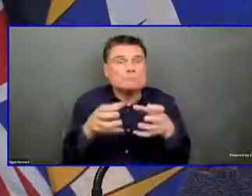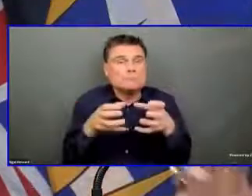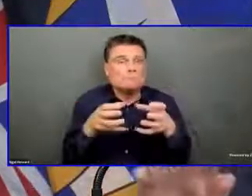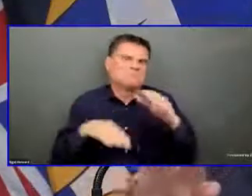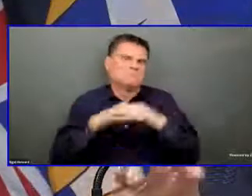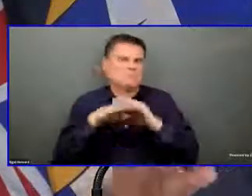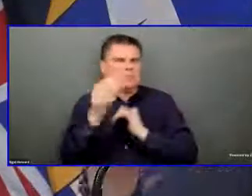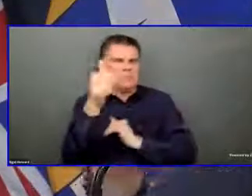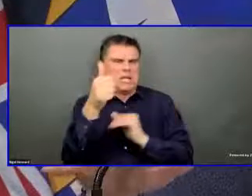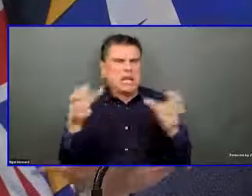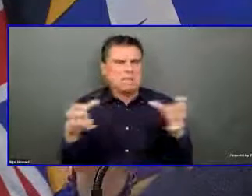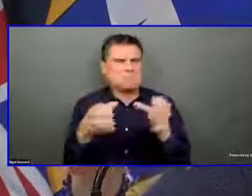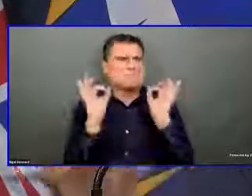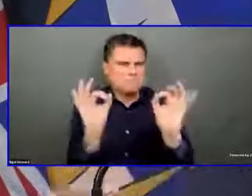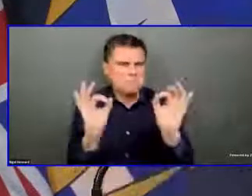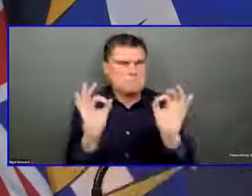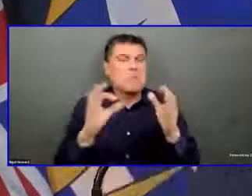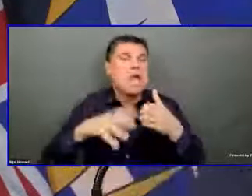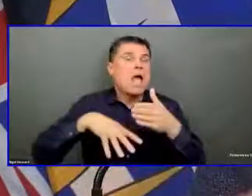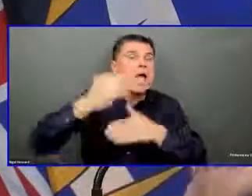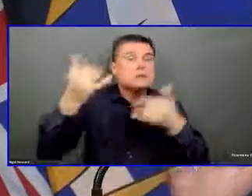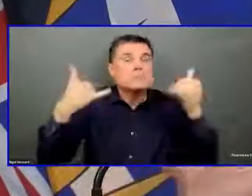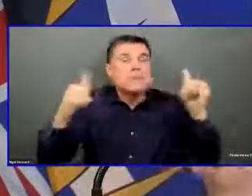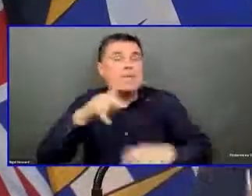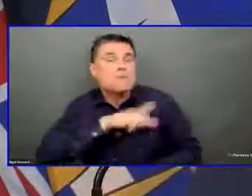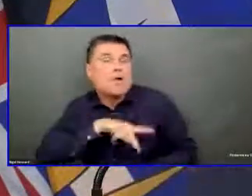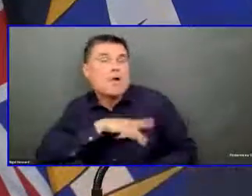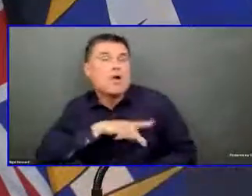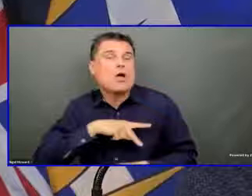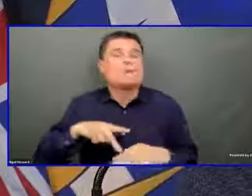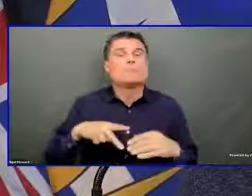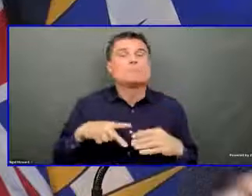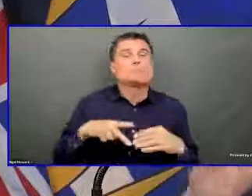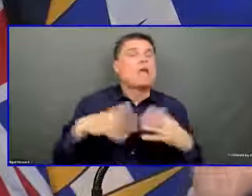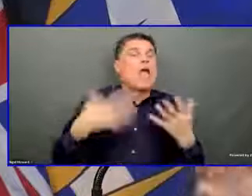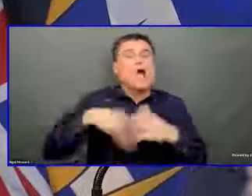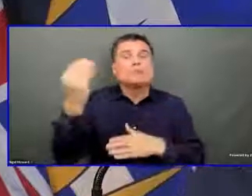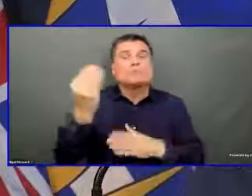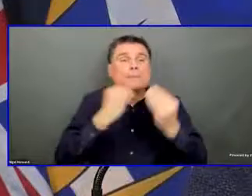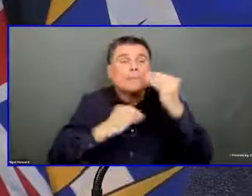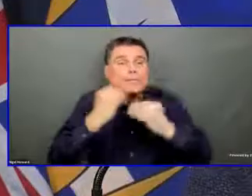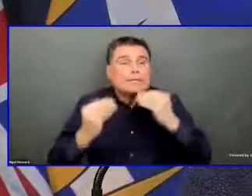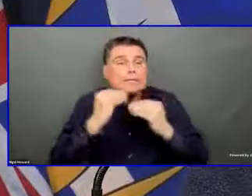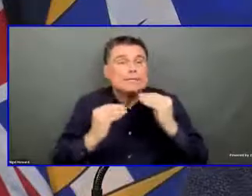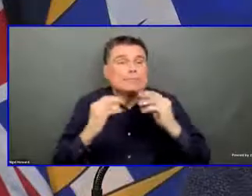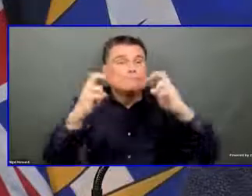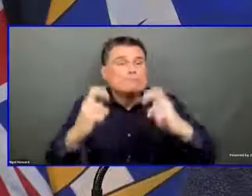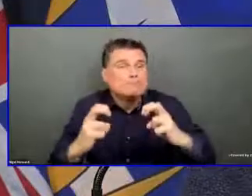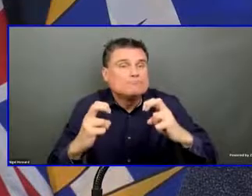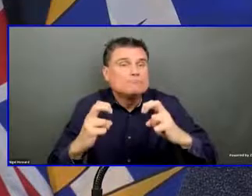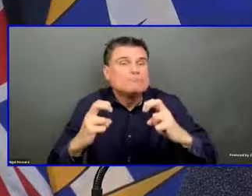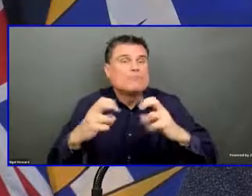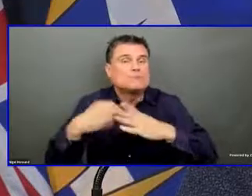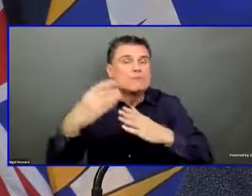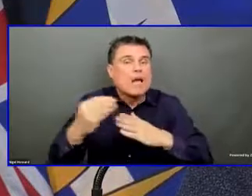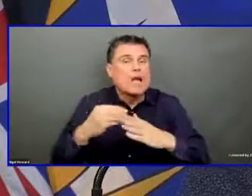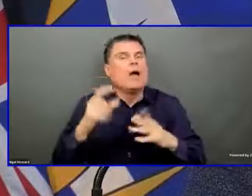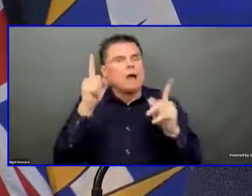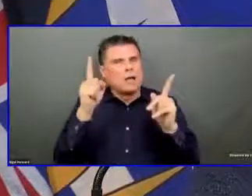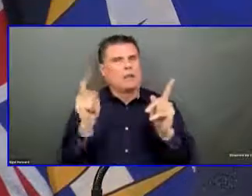a barbecue in your backyard, but keep your distance, like we used to do last summer, where we could have those events where we